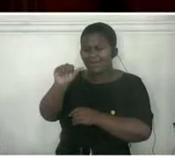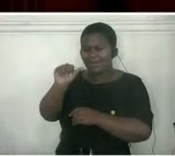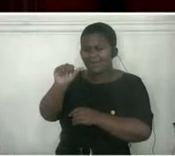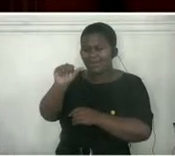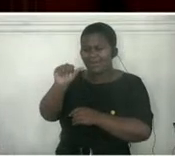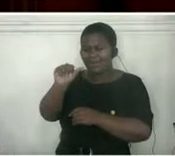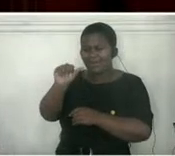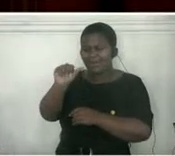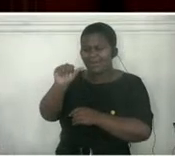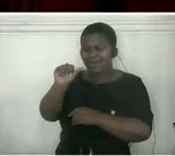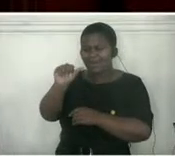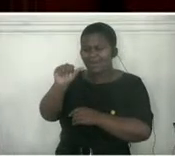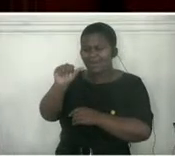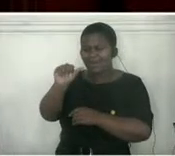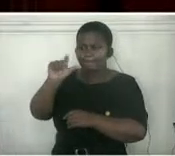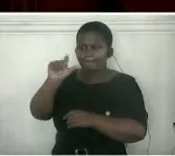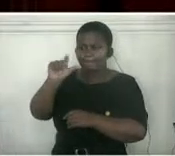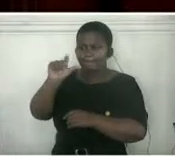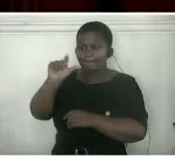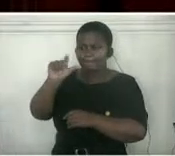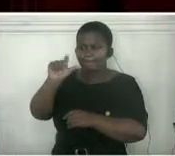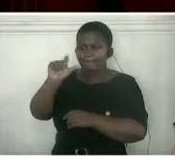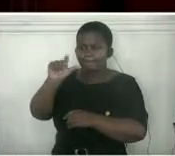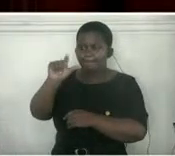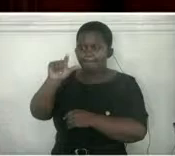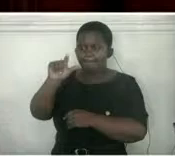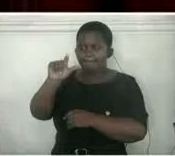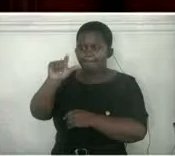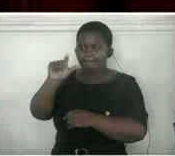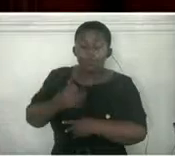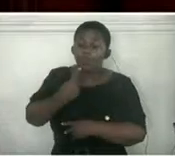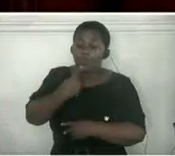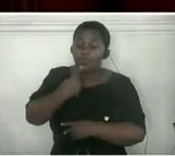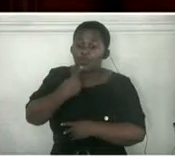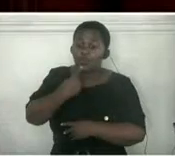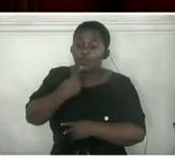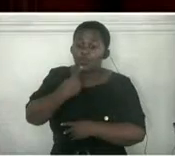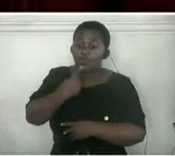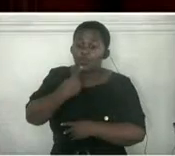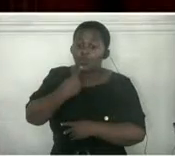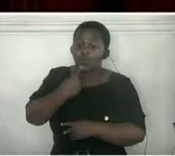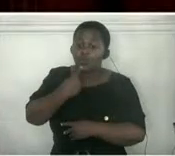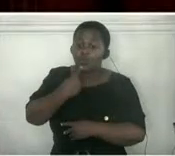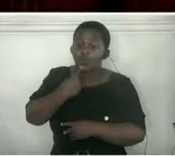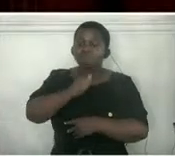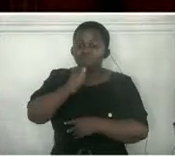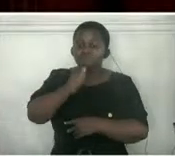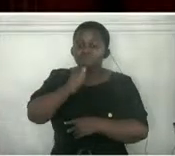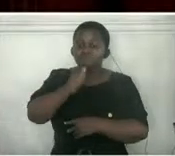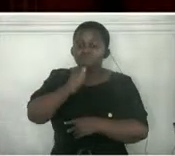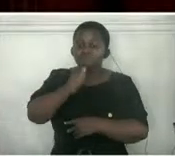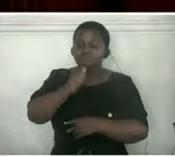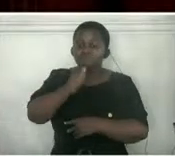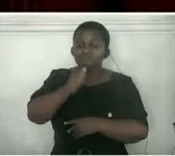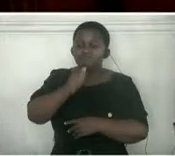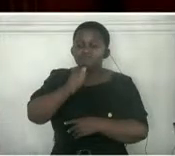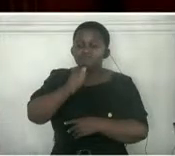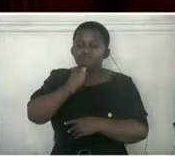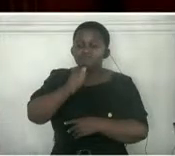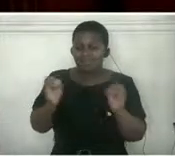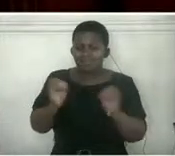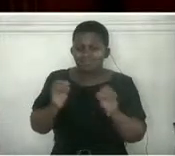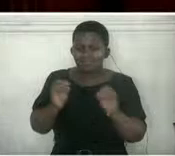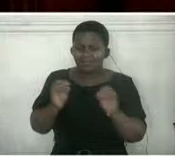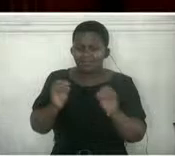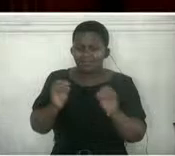palsy and she's asthmatic. We want to say, even if you are paraplegic, there is nothing that